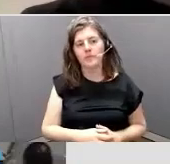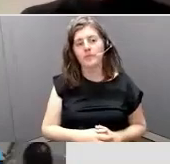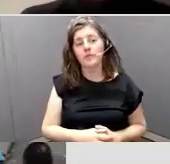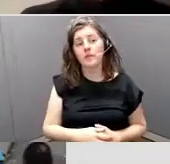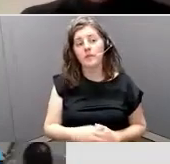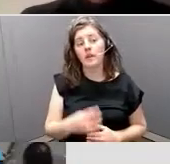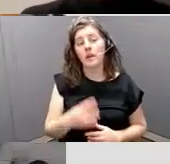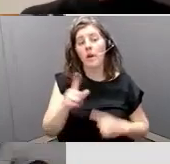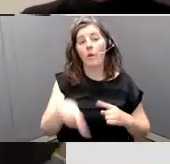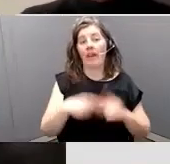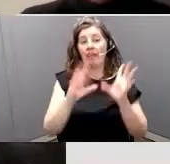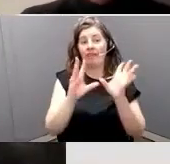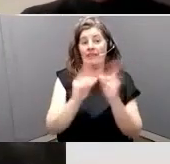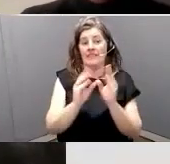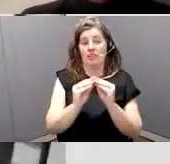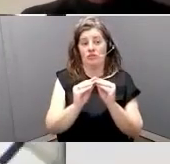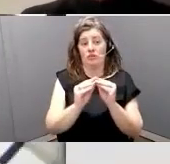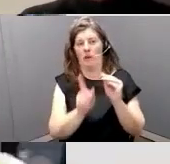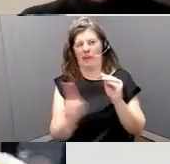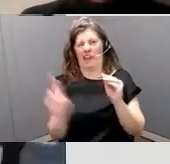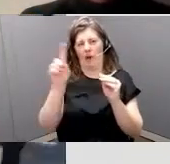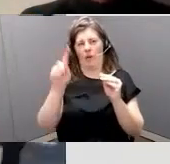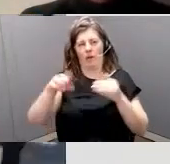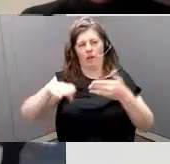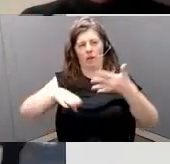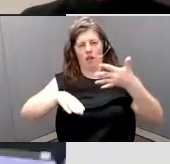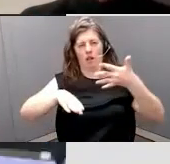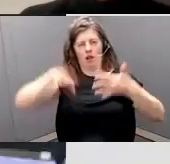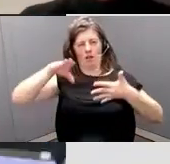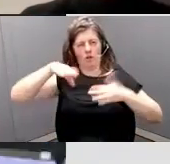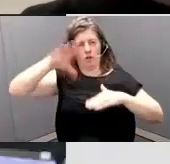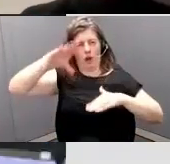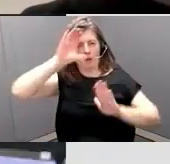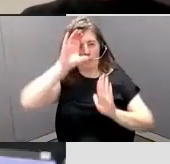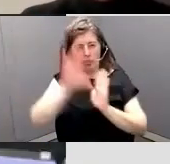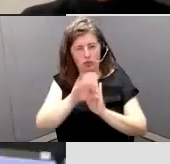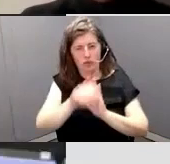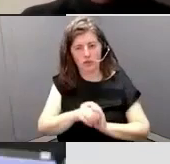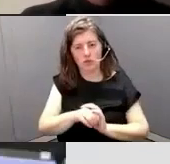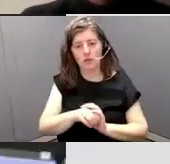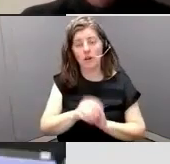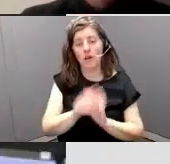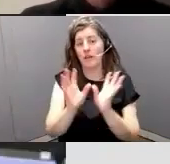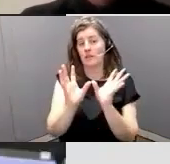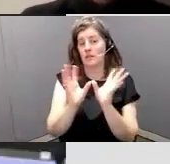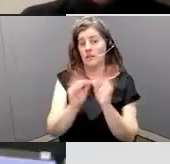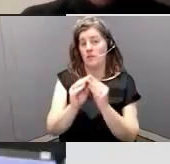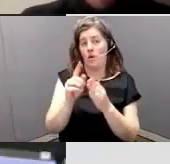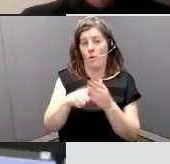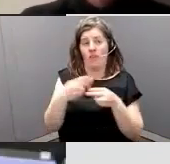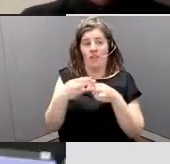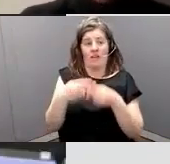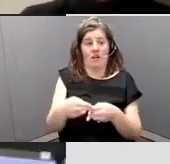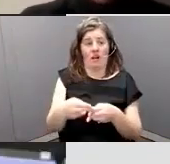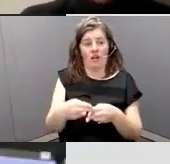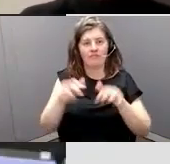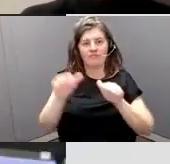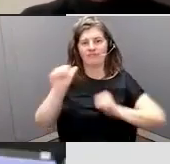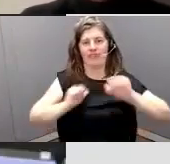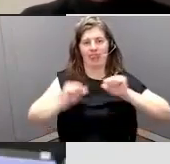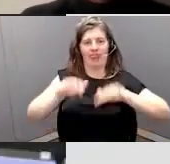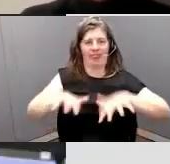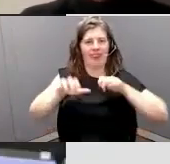once the session up here, and I'll scroll back to this image up here, once the session in what they call the theater